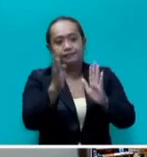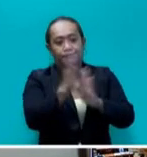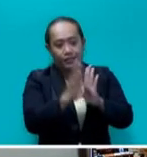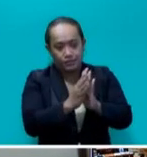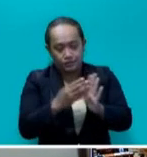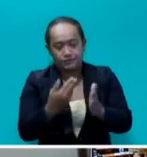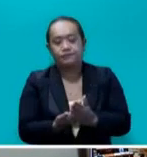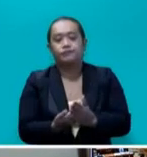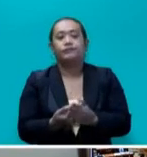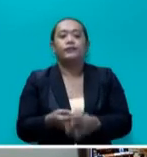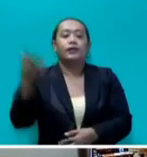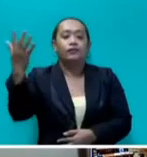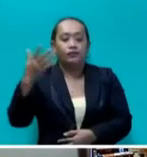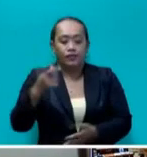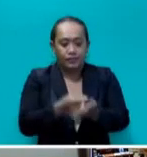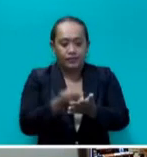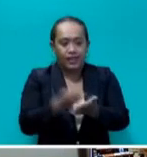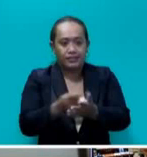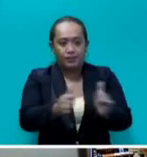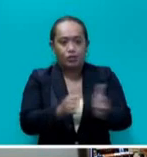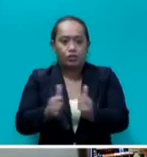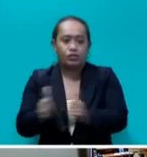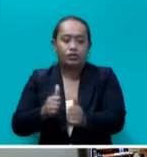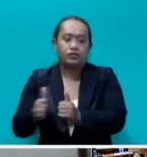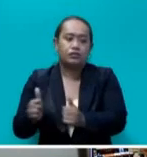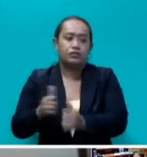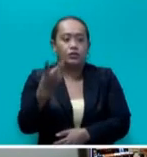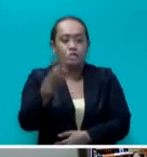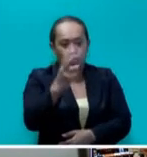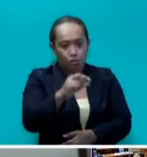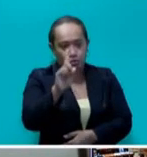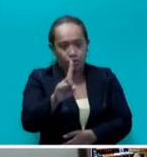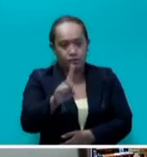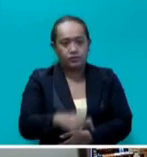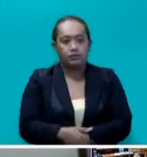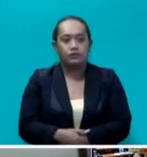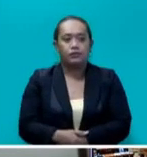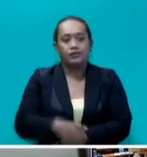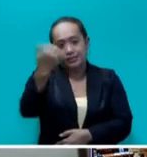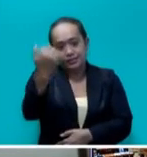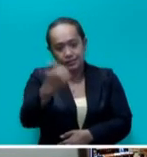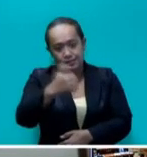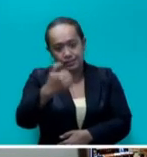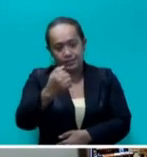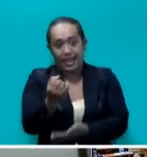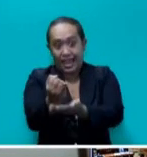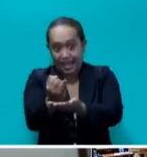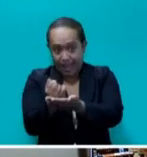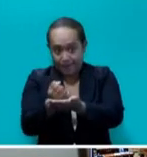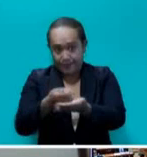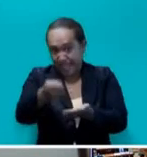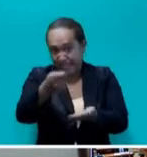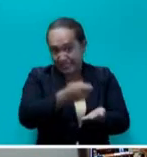2021. 15. Tax Administration Budget Amendment Bill 2021. And 16. Income Tax Budget Amendment